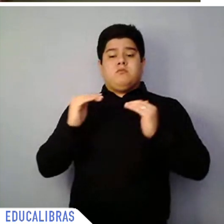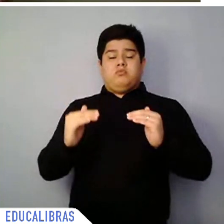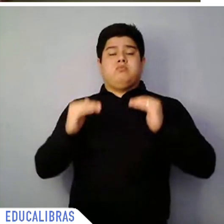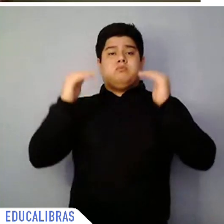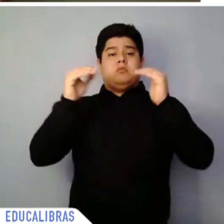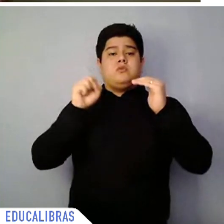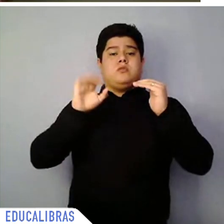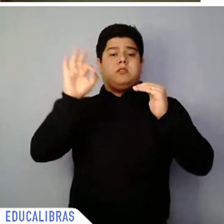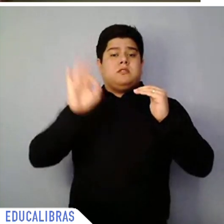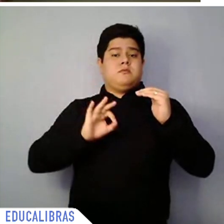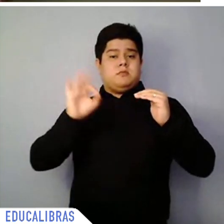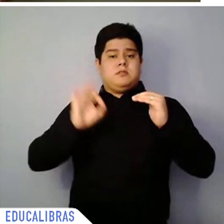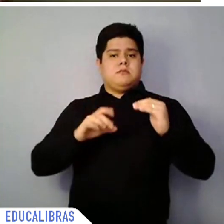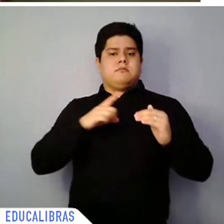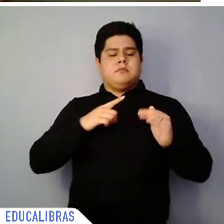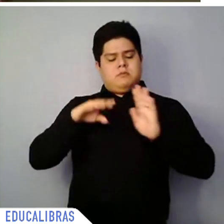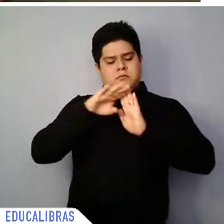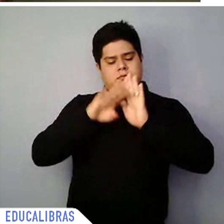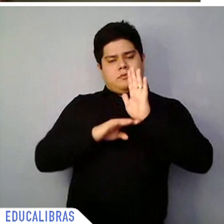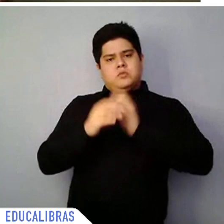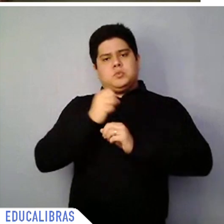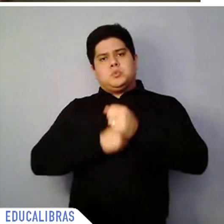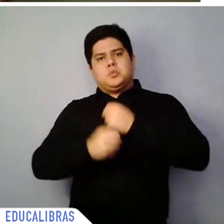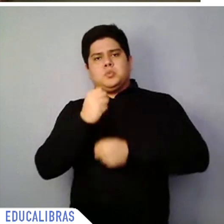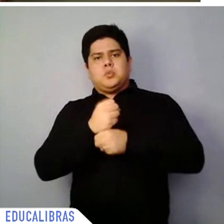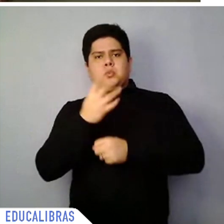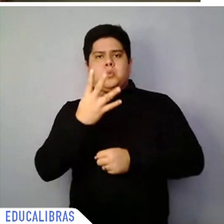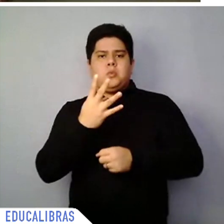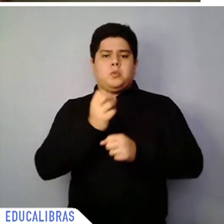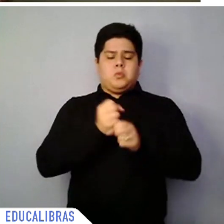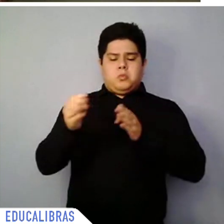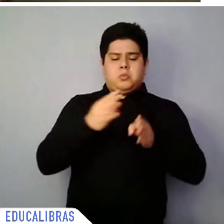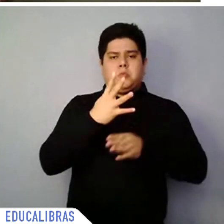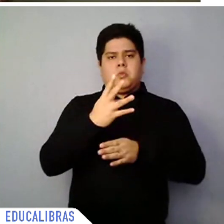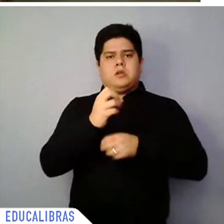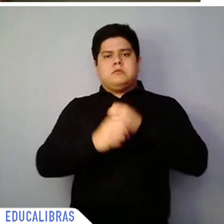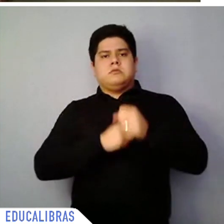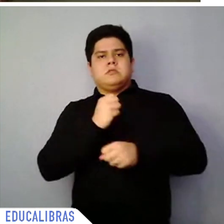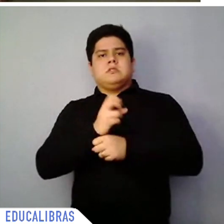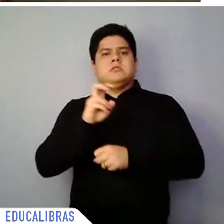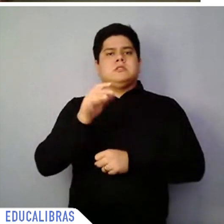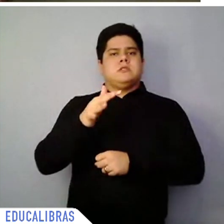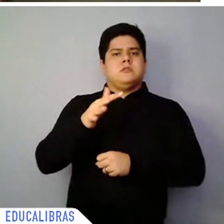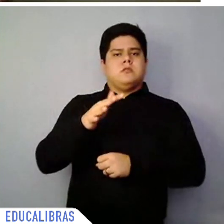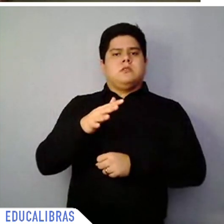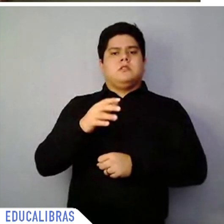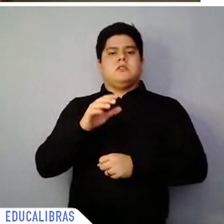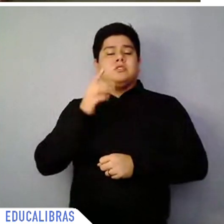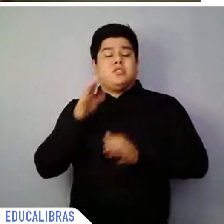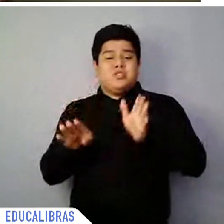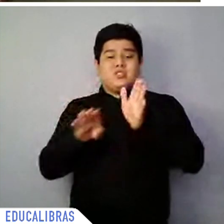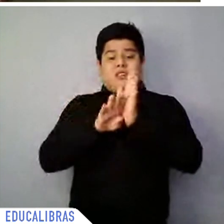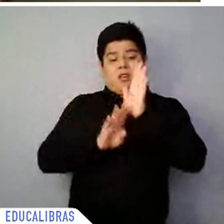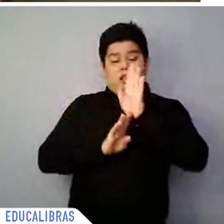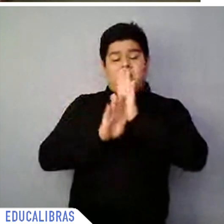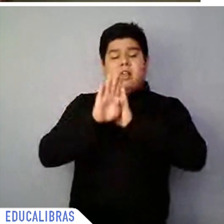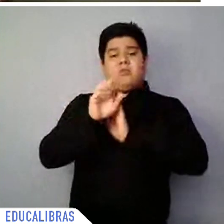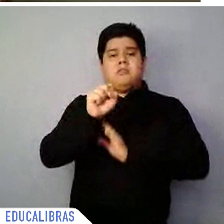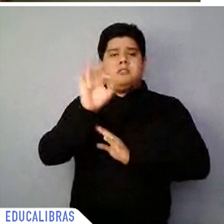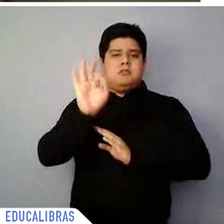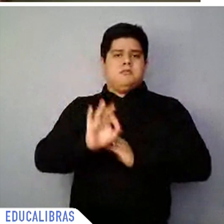We need to reach 80% in order to have it effective. We need to work for